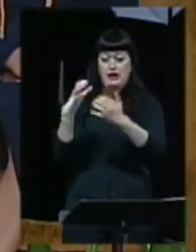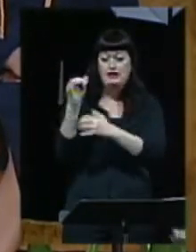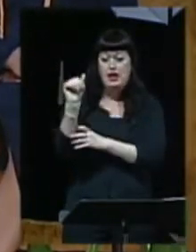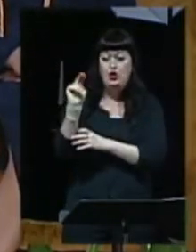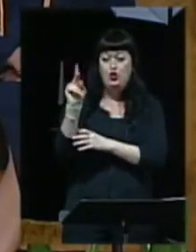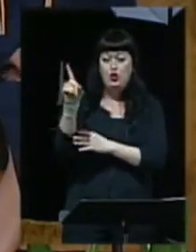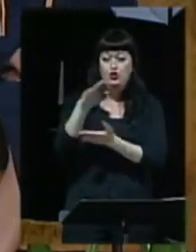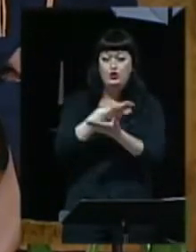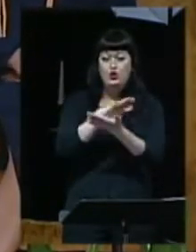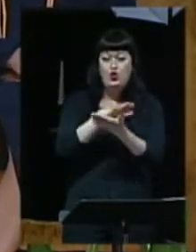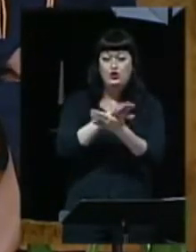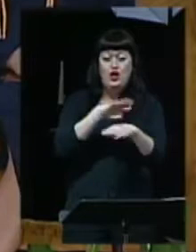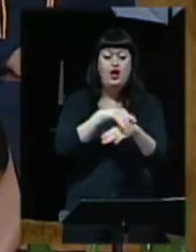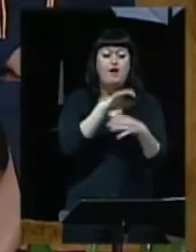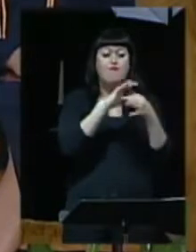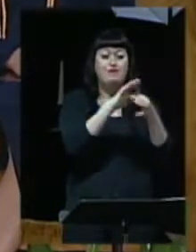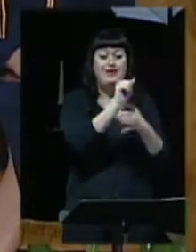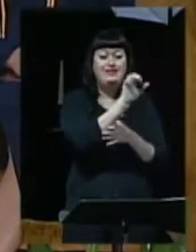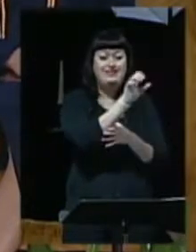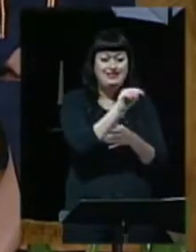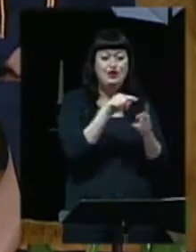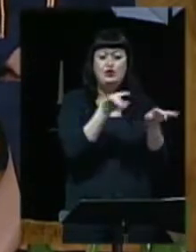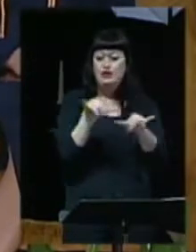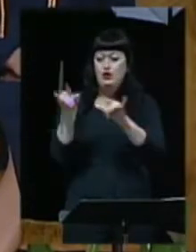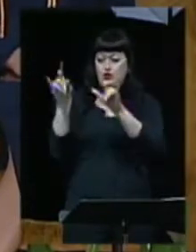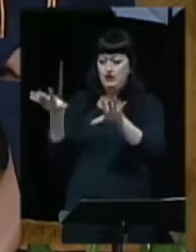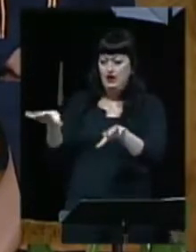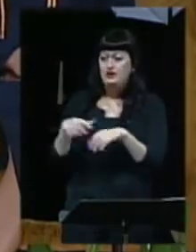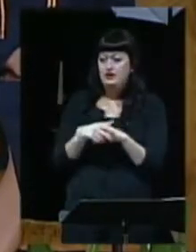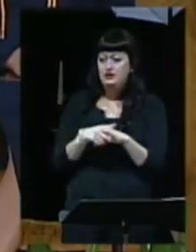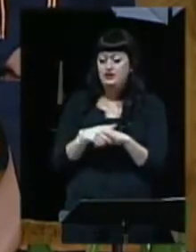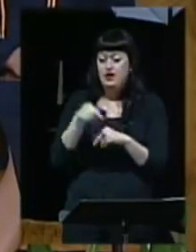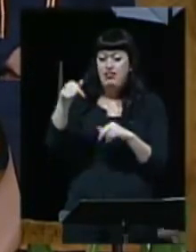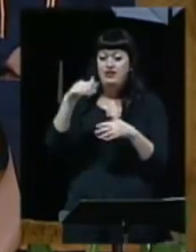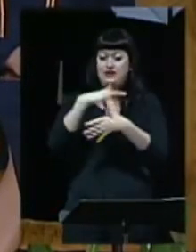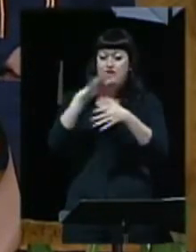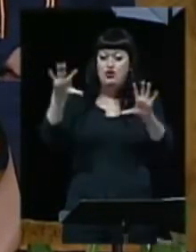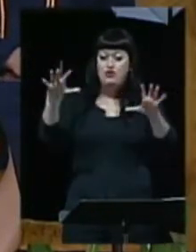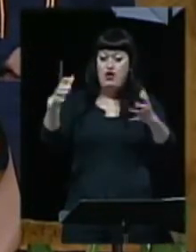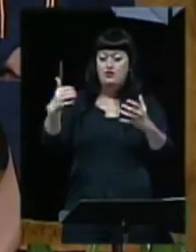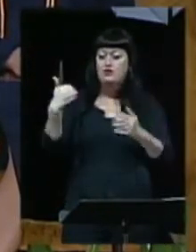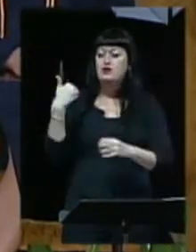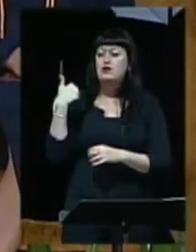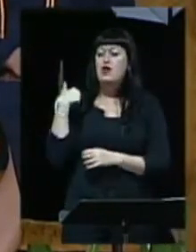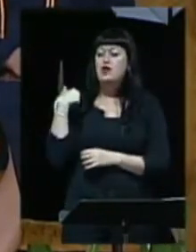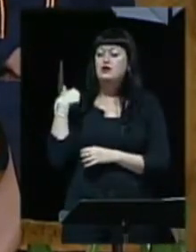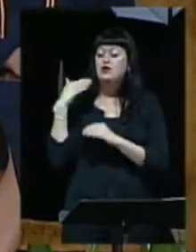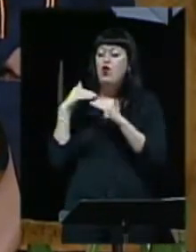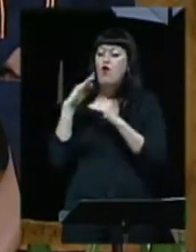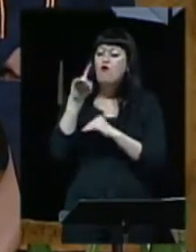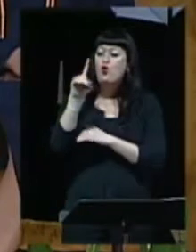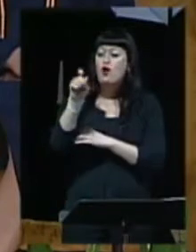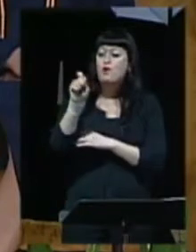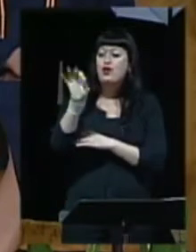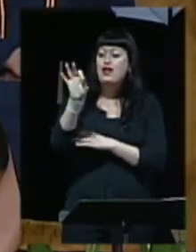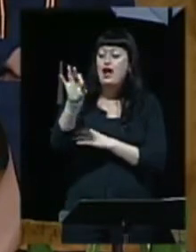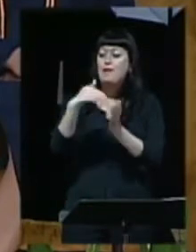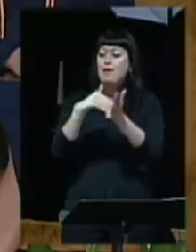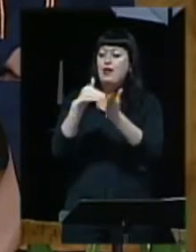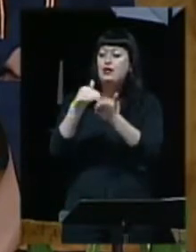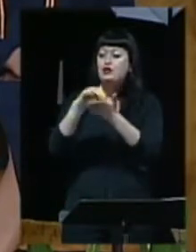North Dakota schools on ACT or standardized tests. This senior class has earned over $1.9 million